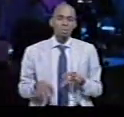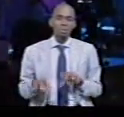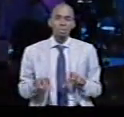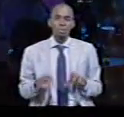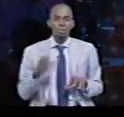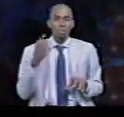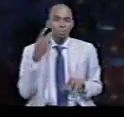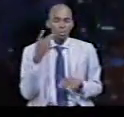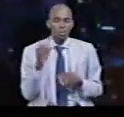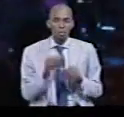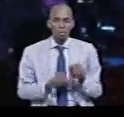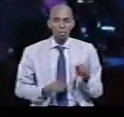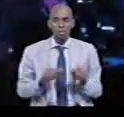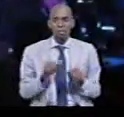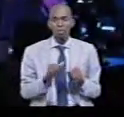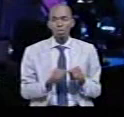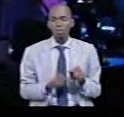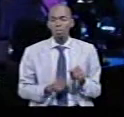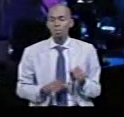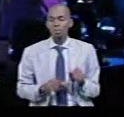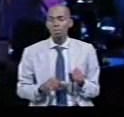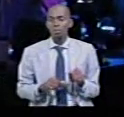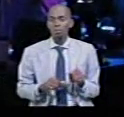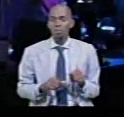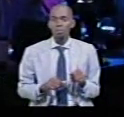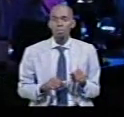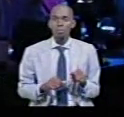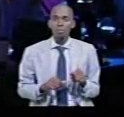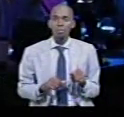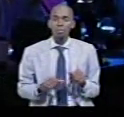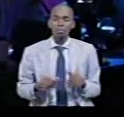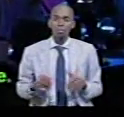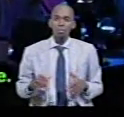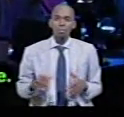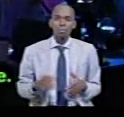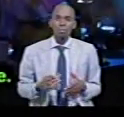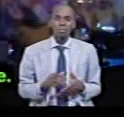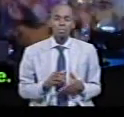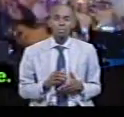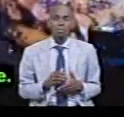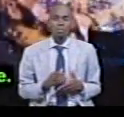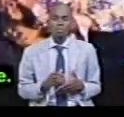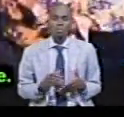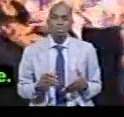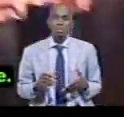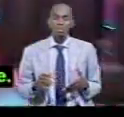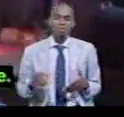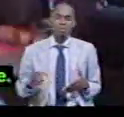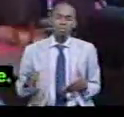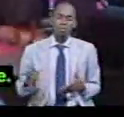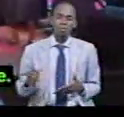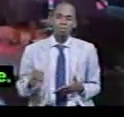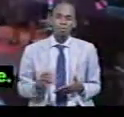families reunited. We've seen prodigals return. Don't you tell me.